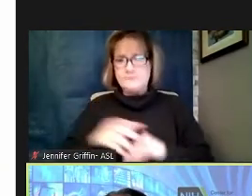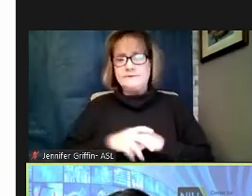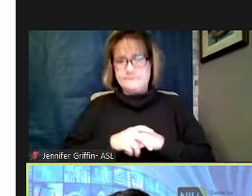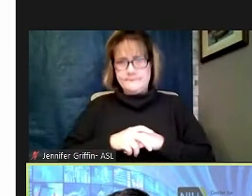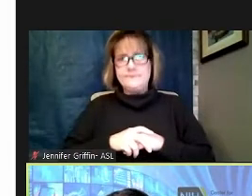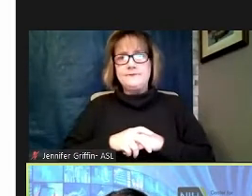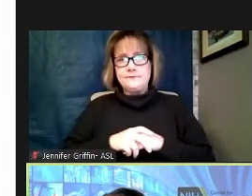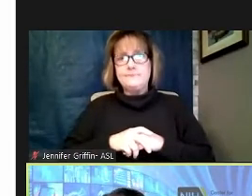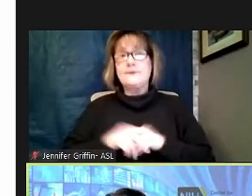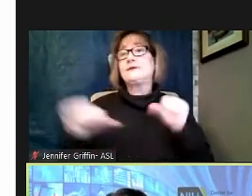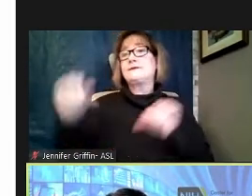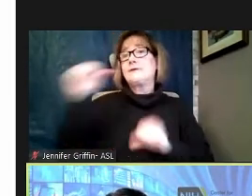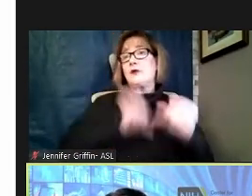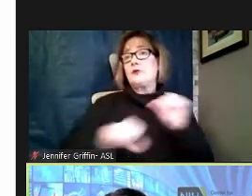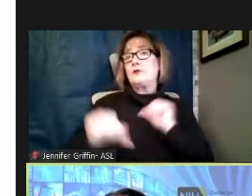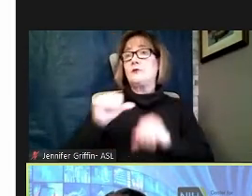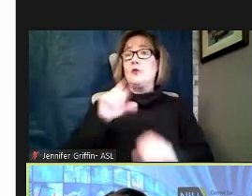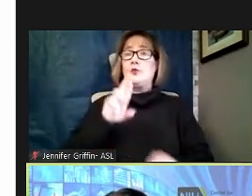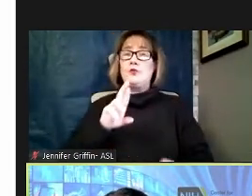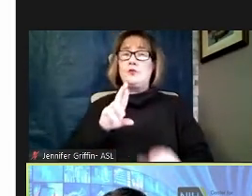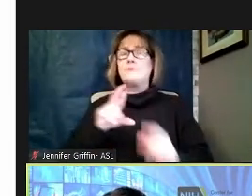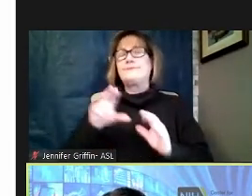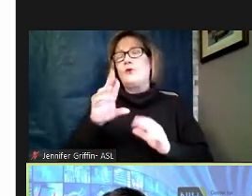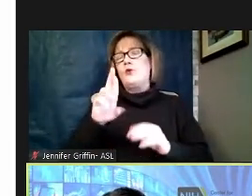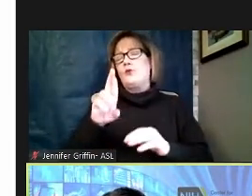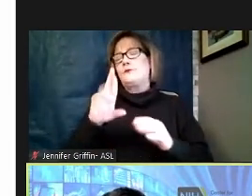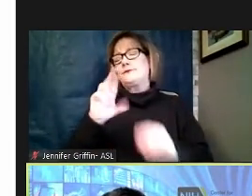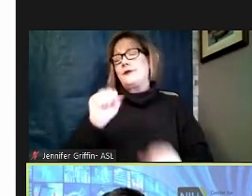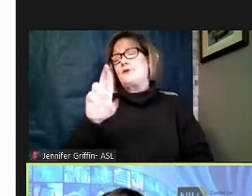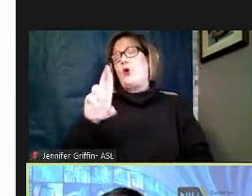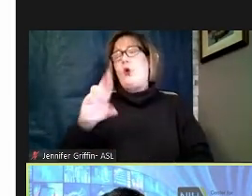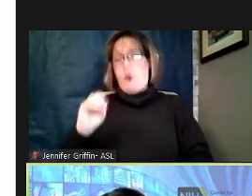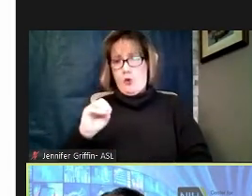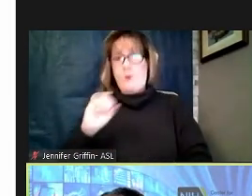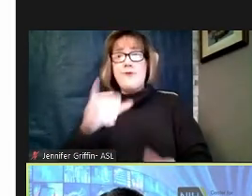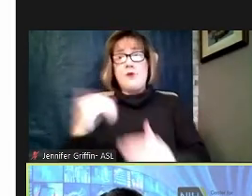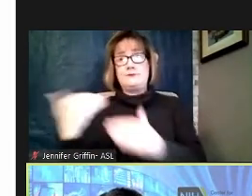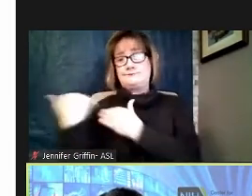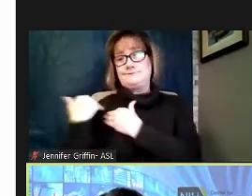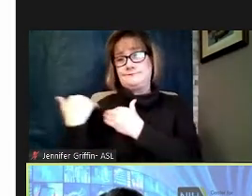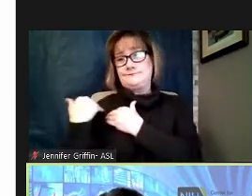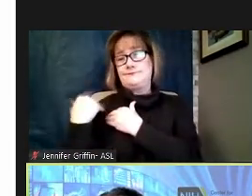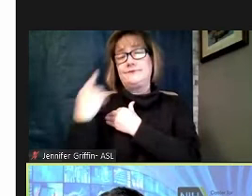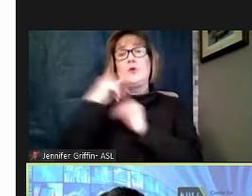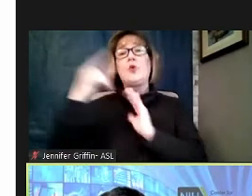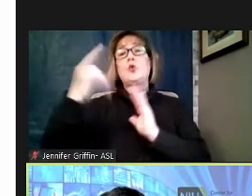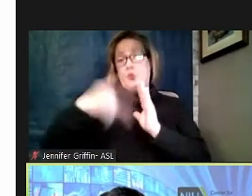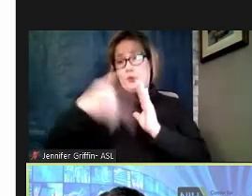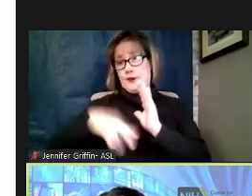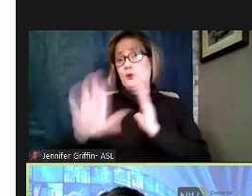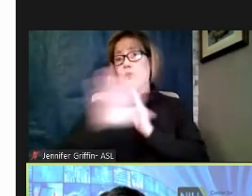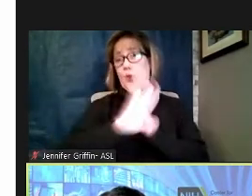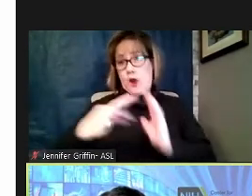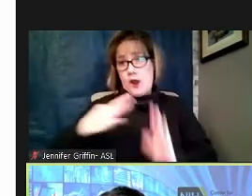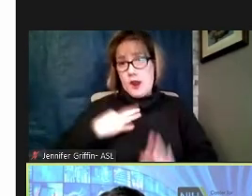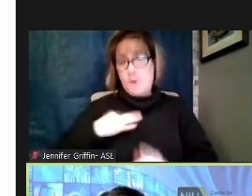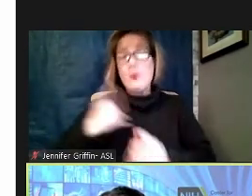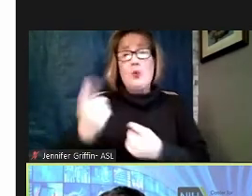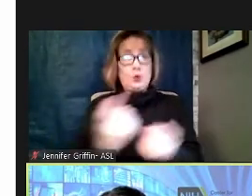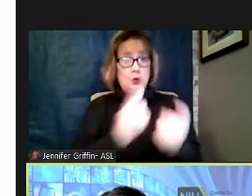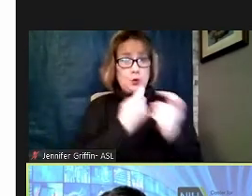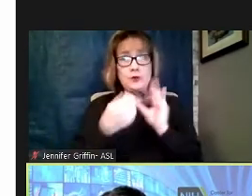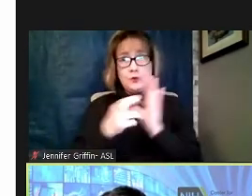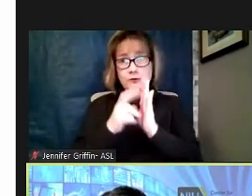So the scientific review officer is responsible for reading your application, recruiting those reviewers,